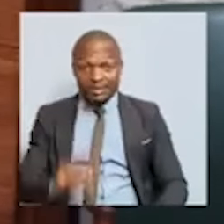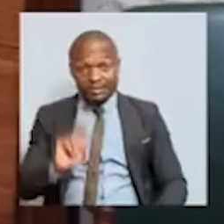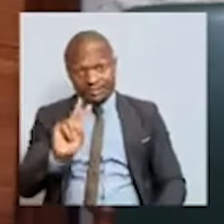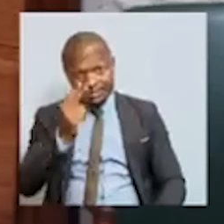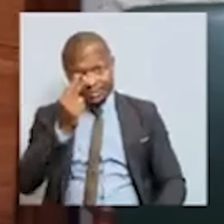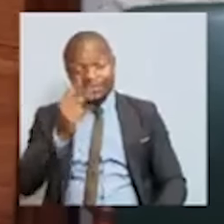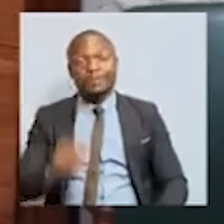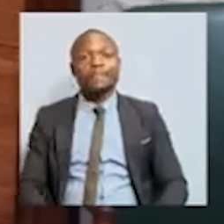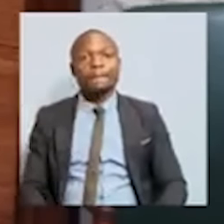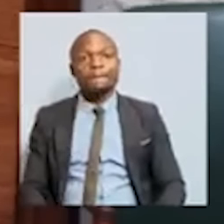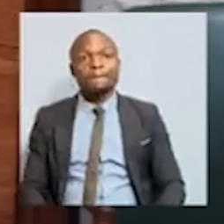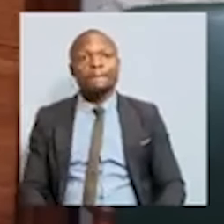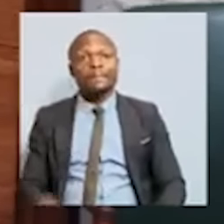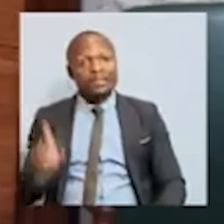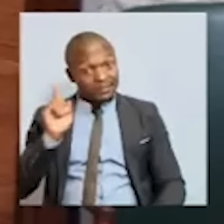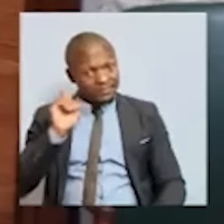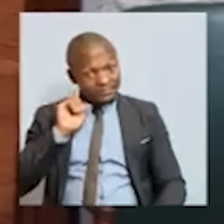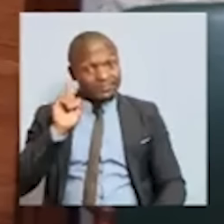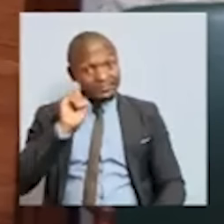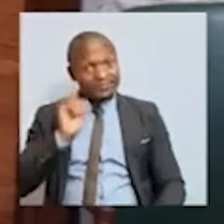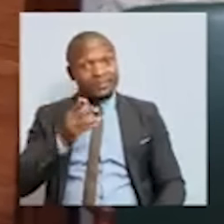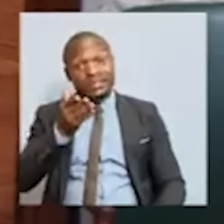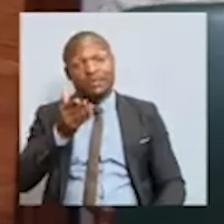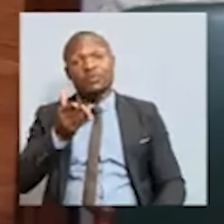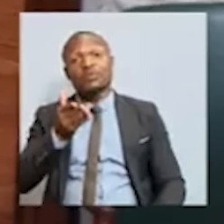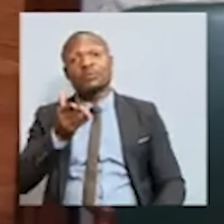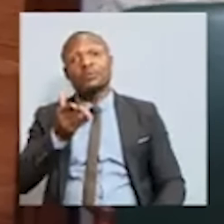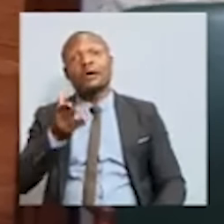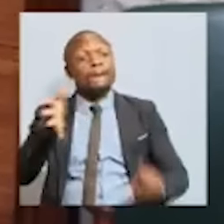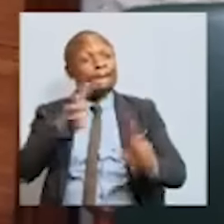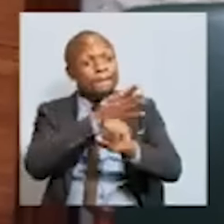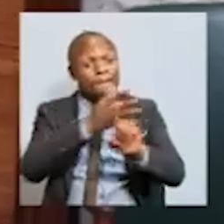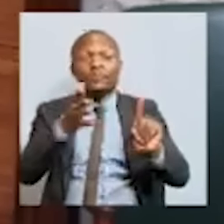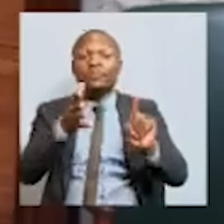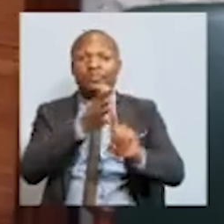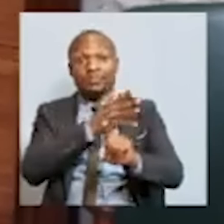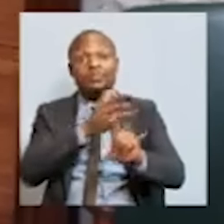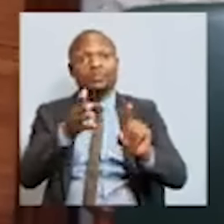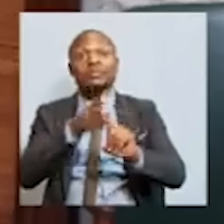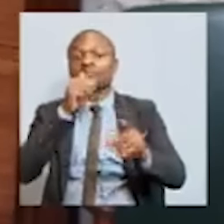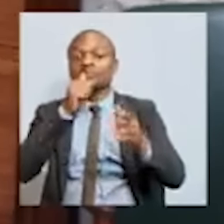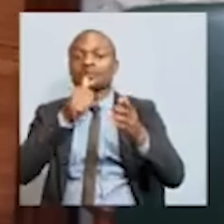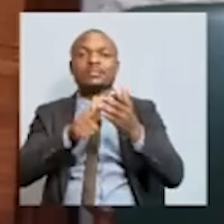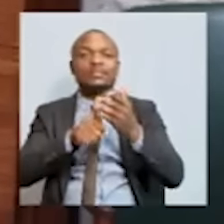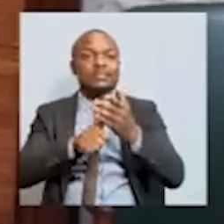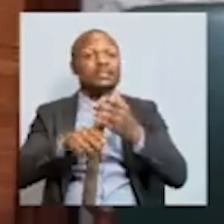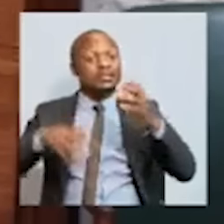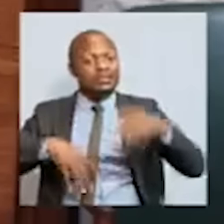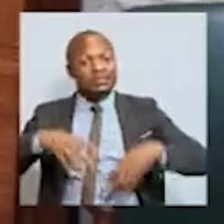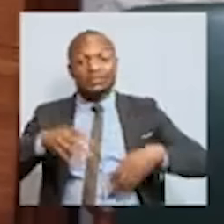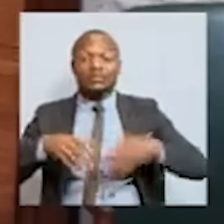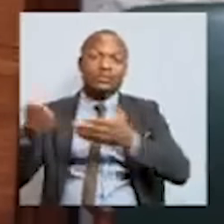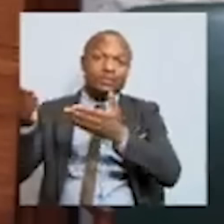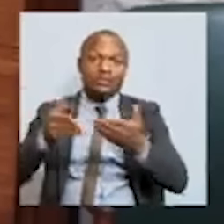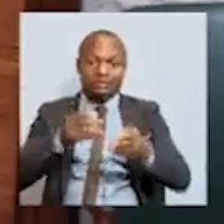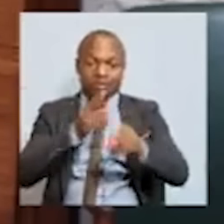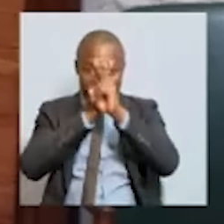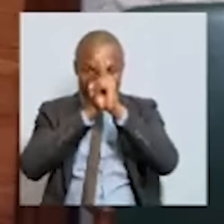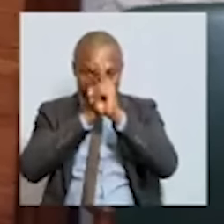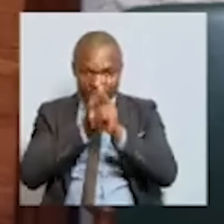Secondly, he averred that he was abused and slandered by the letter of complaint lodged by Mr. Munir Zulu